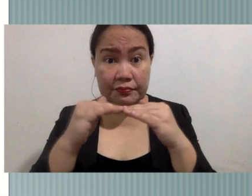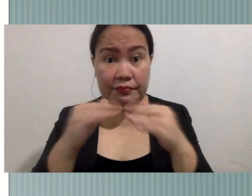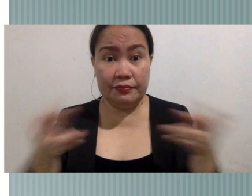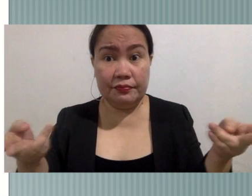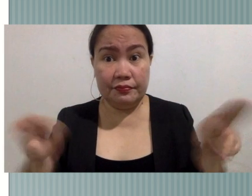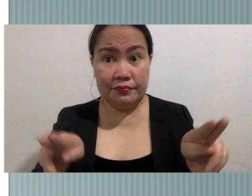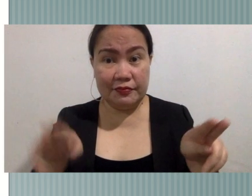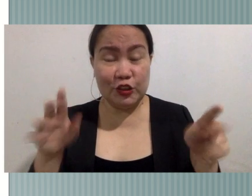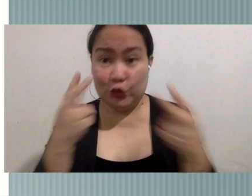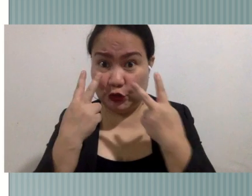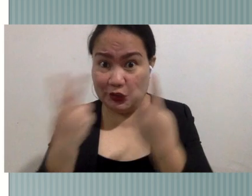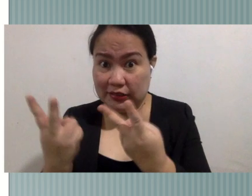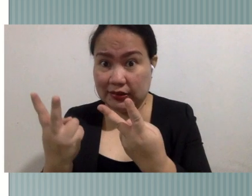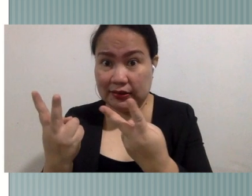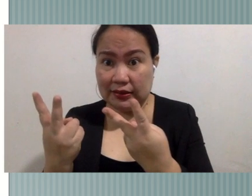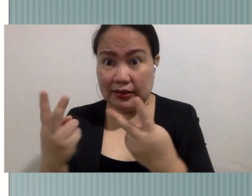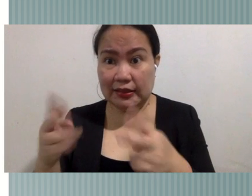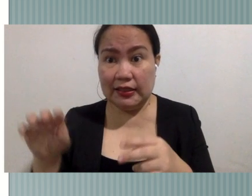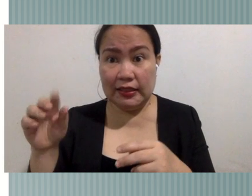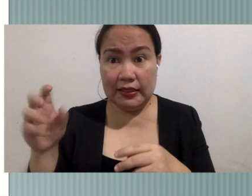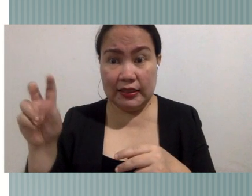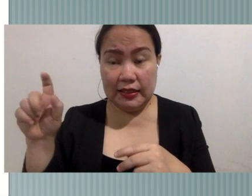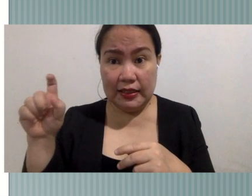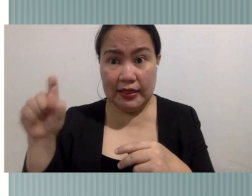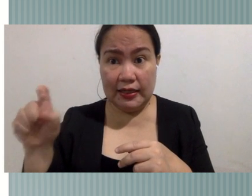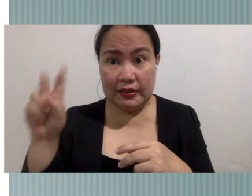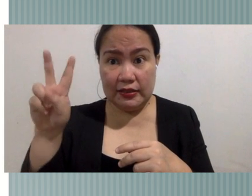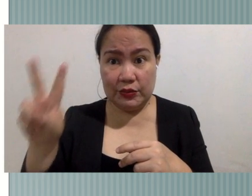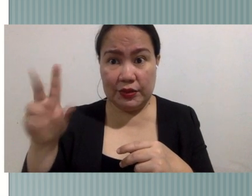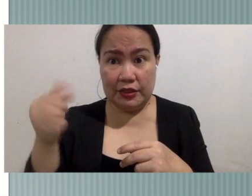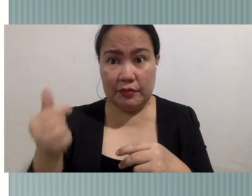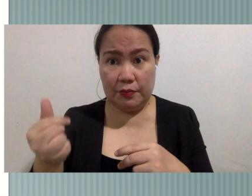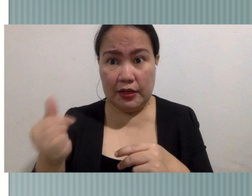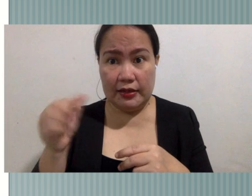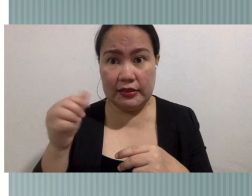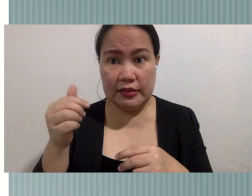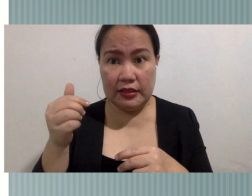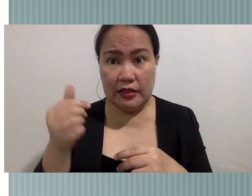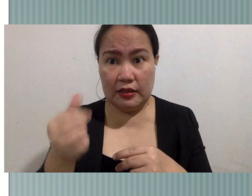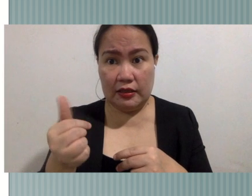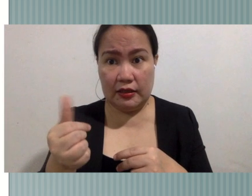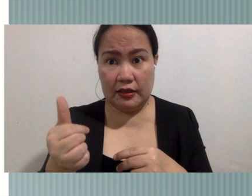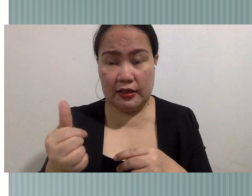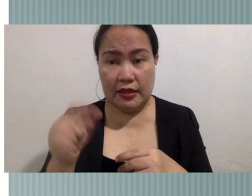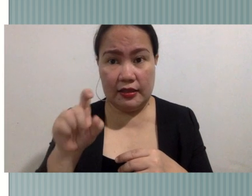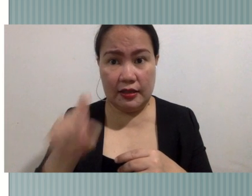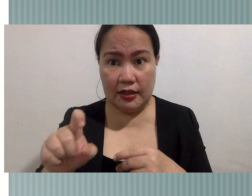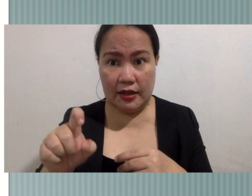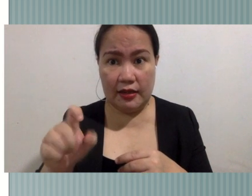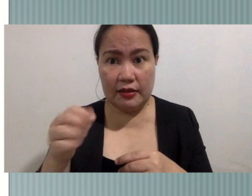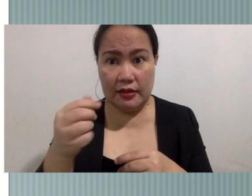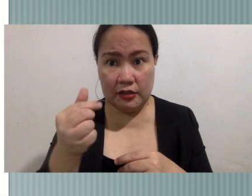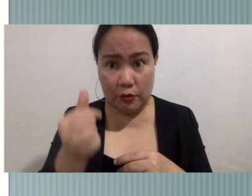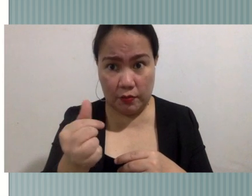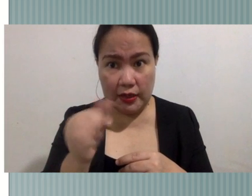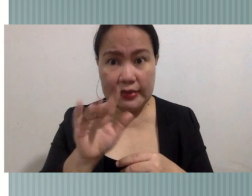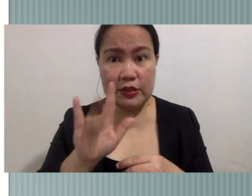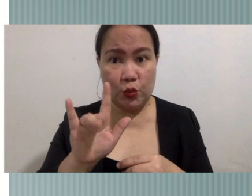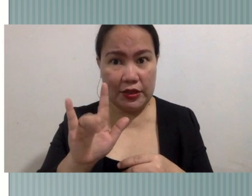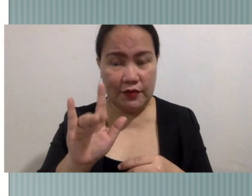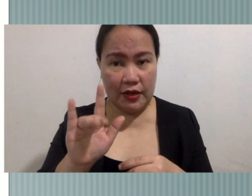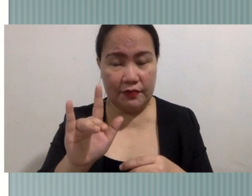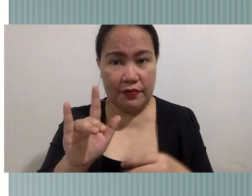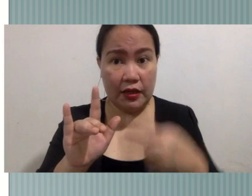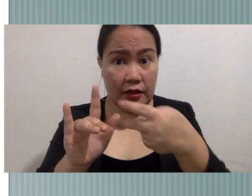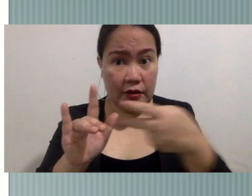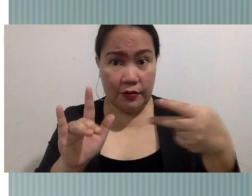dadagdagan ng 25. So ito na ngayon ang equation natin. X squared plus